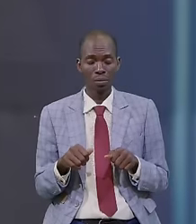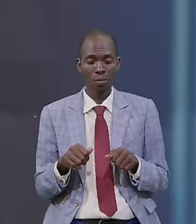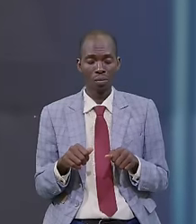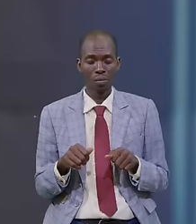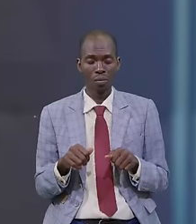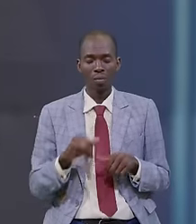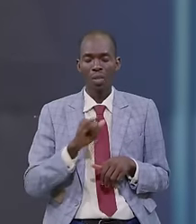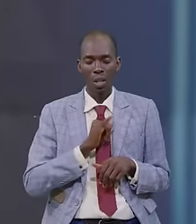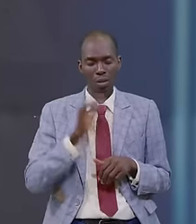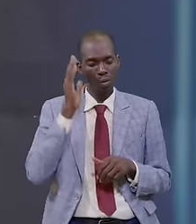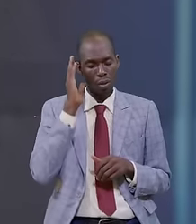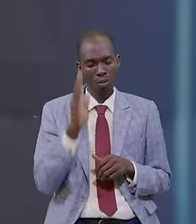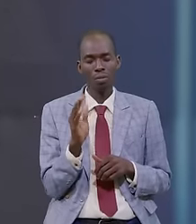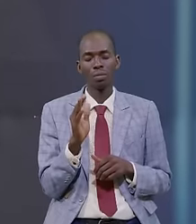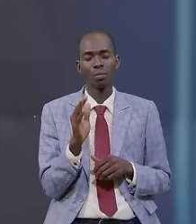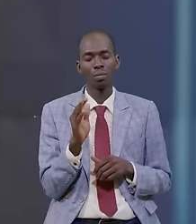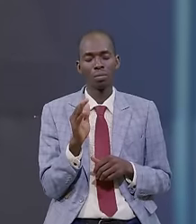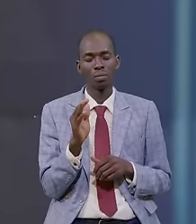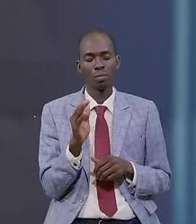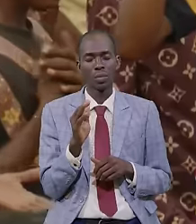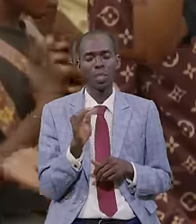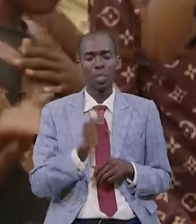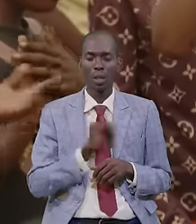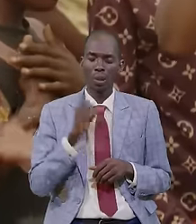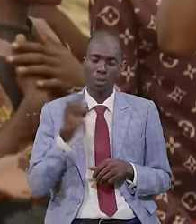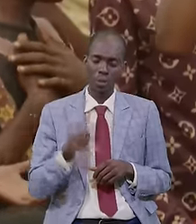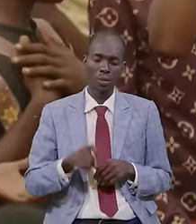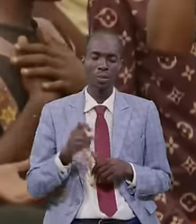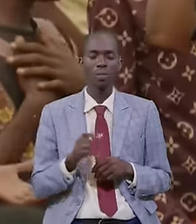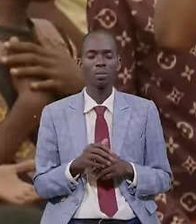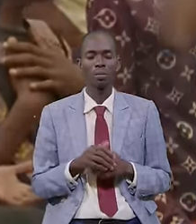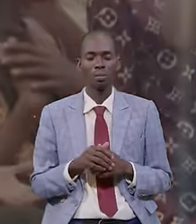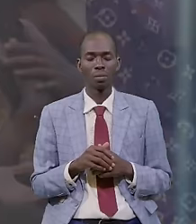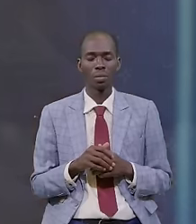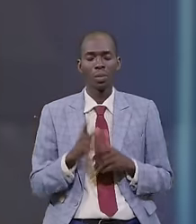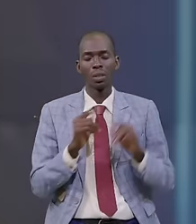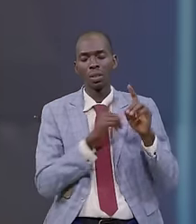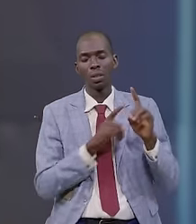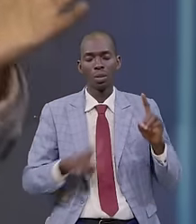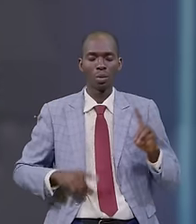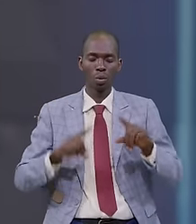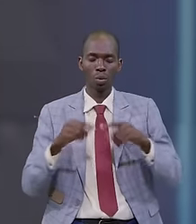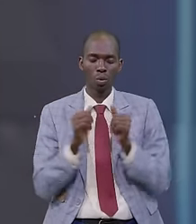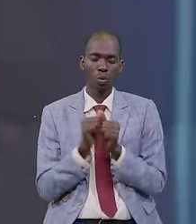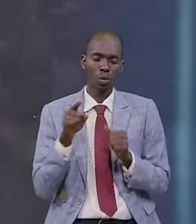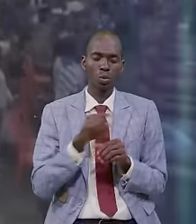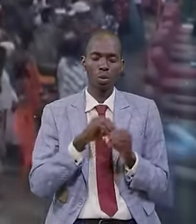I will. I must. The Lord go with you in all his